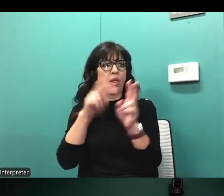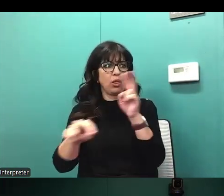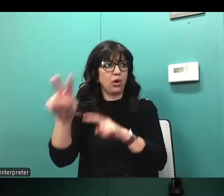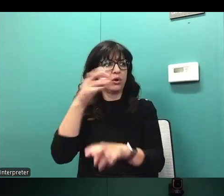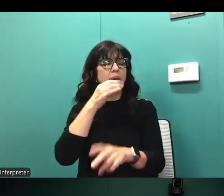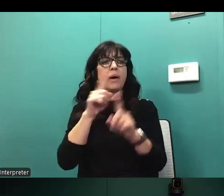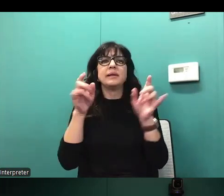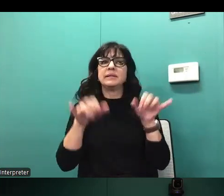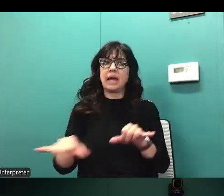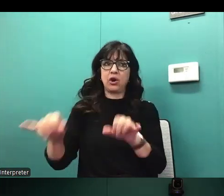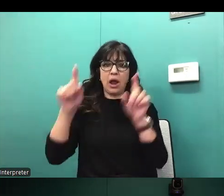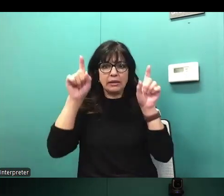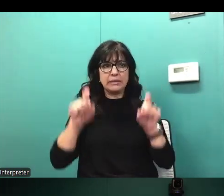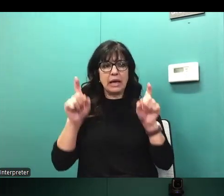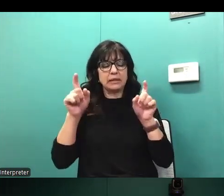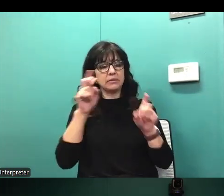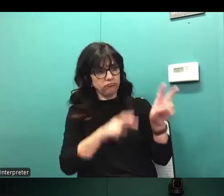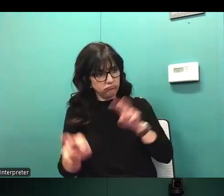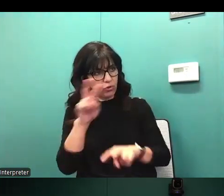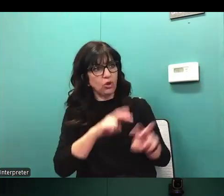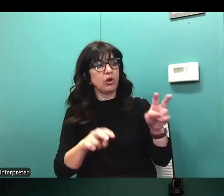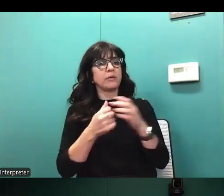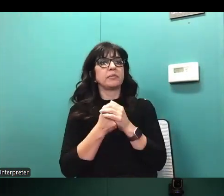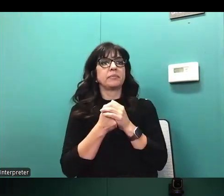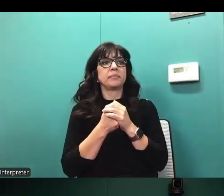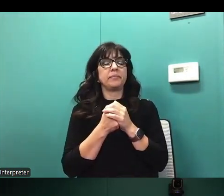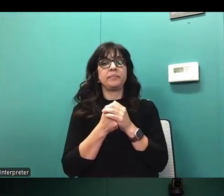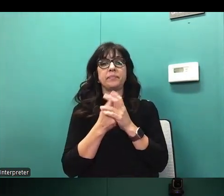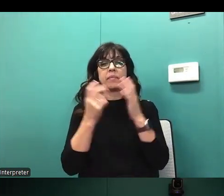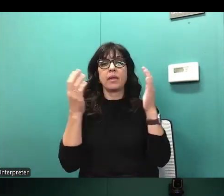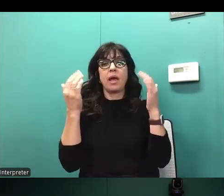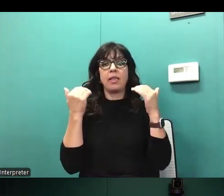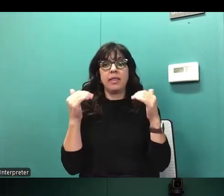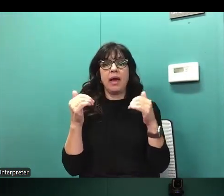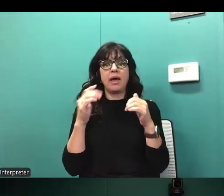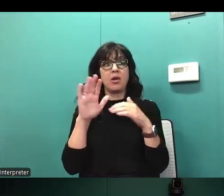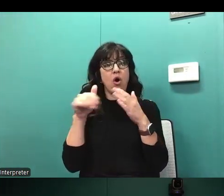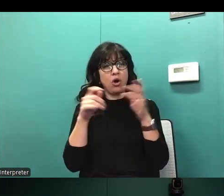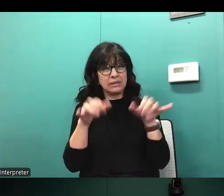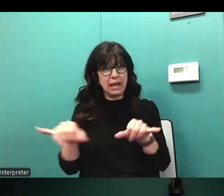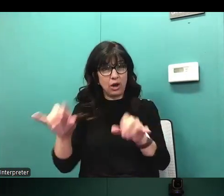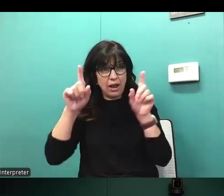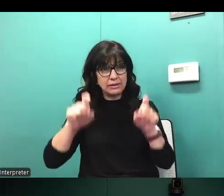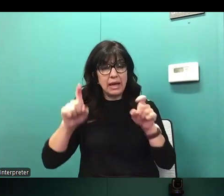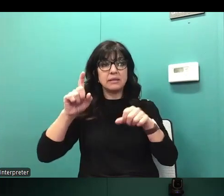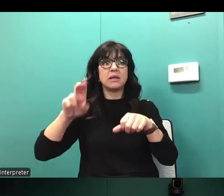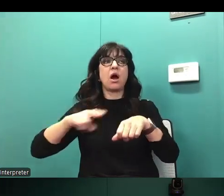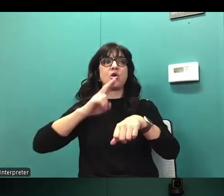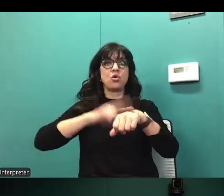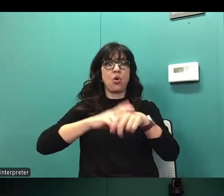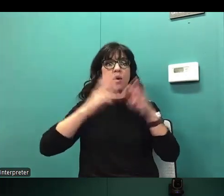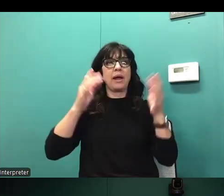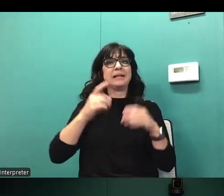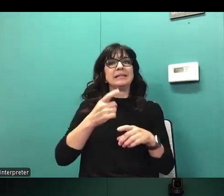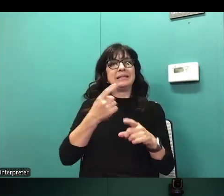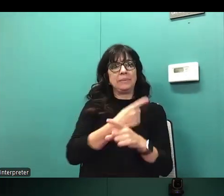we have standardized tests that look at it. So we do those. And then all these standardized tests, though, are normed on typically